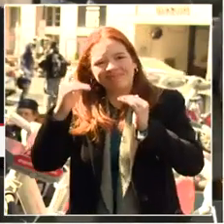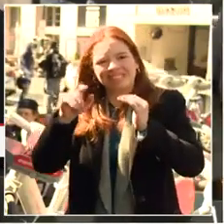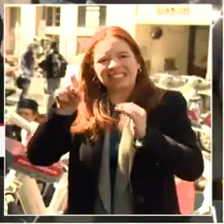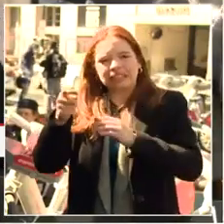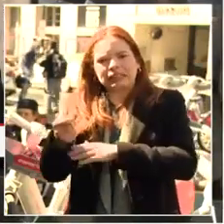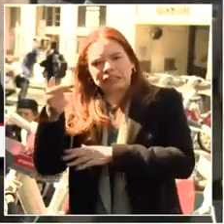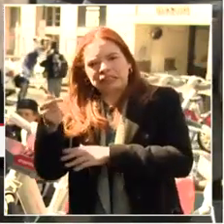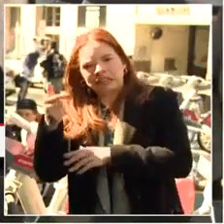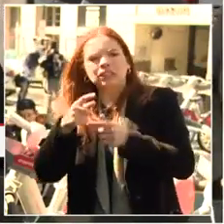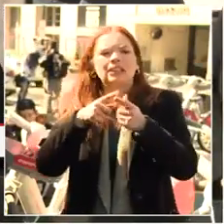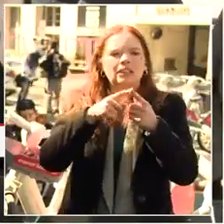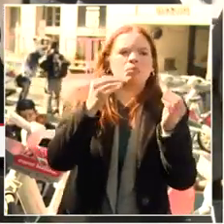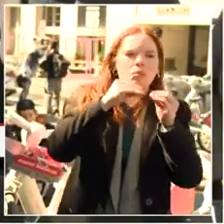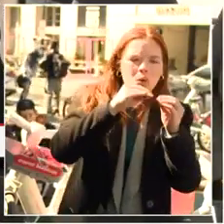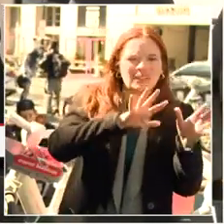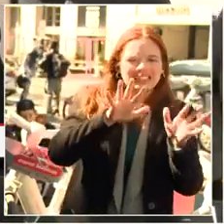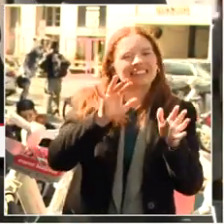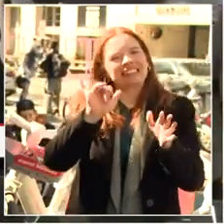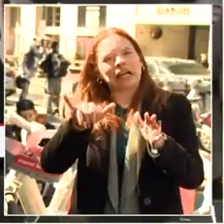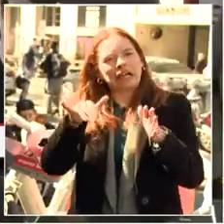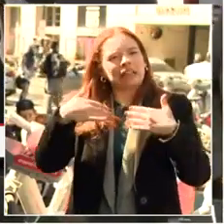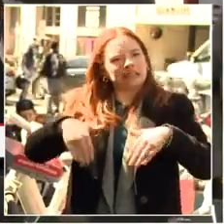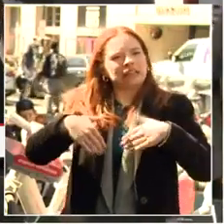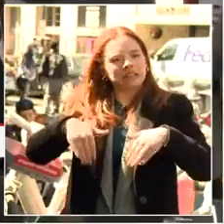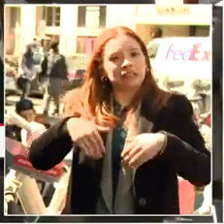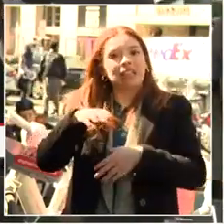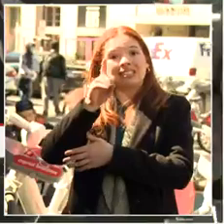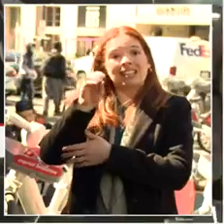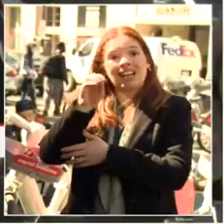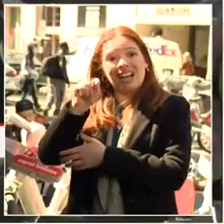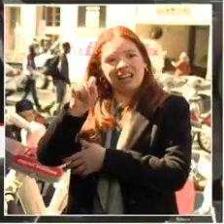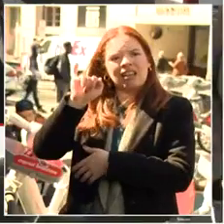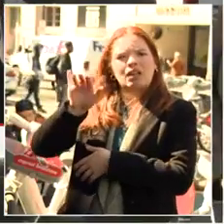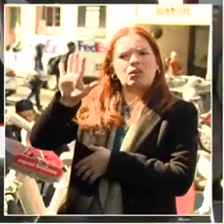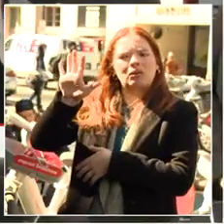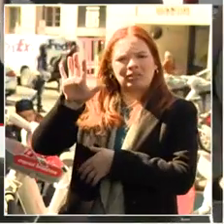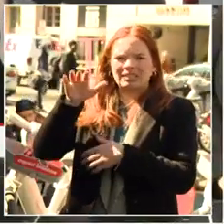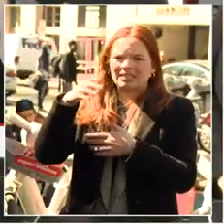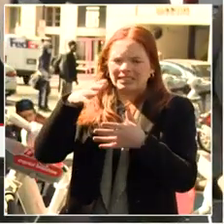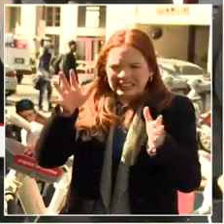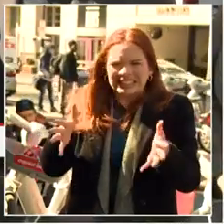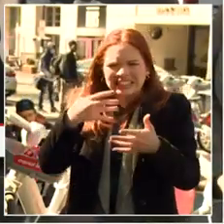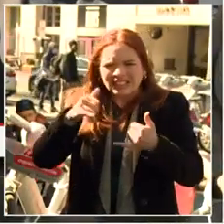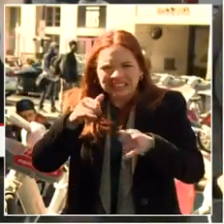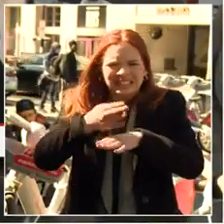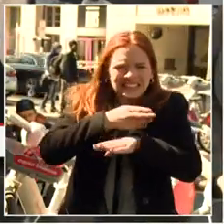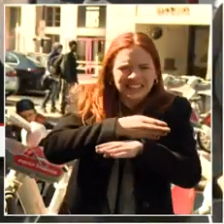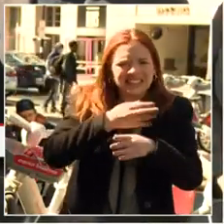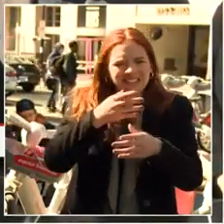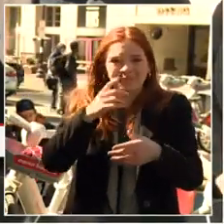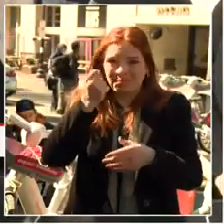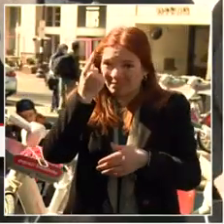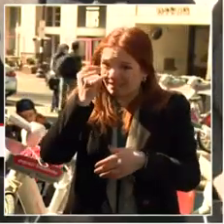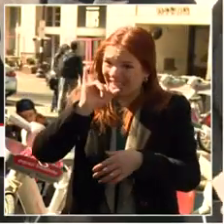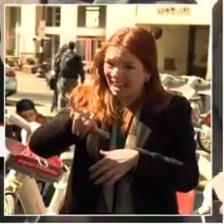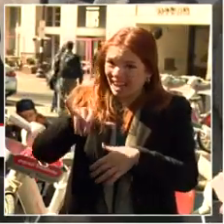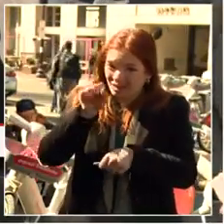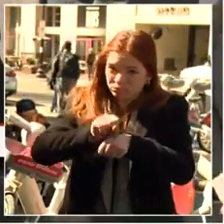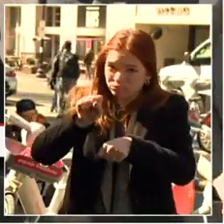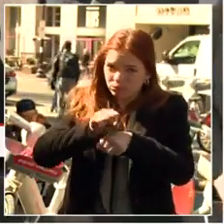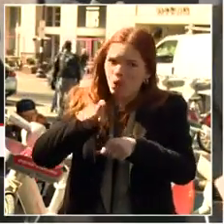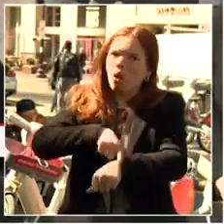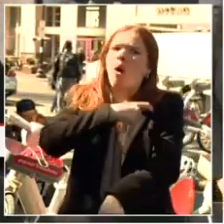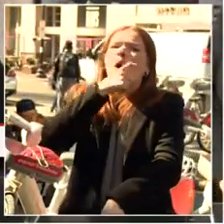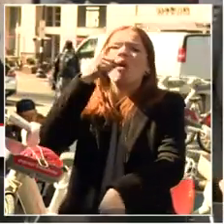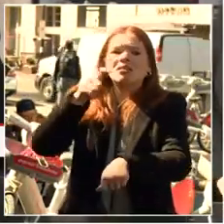even, the work that DDOT has to do is more difficult, and it can take longer to make sure that we're getting the designs